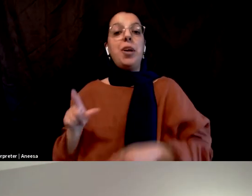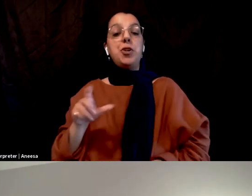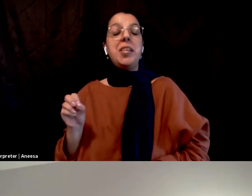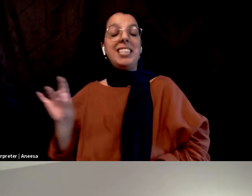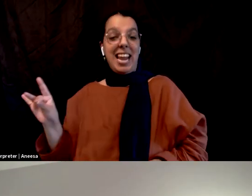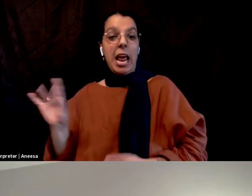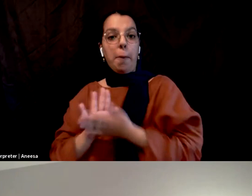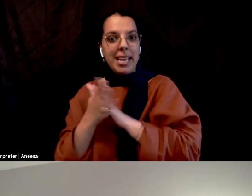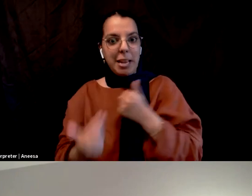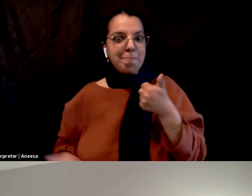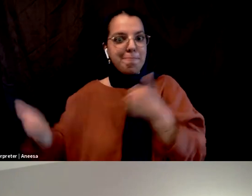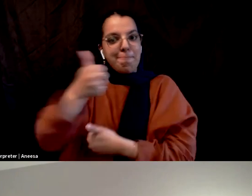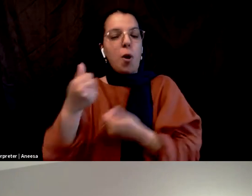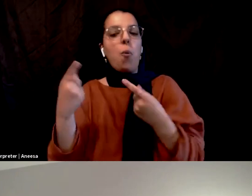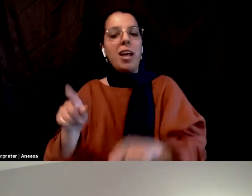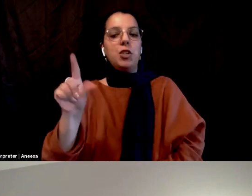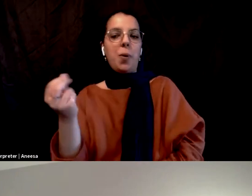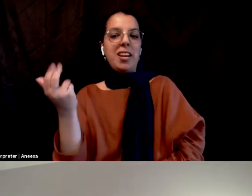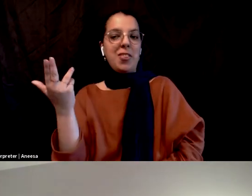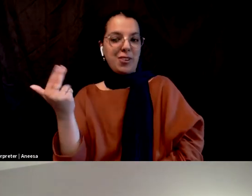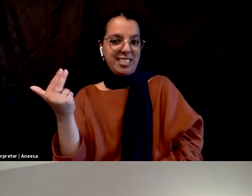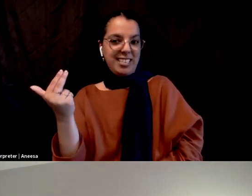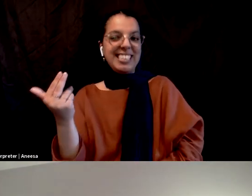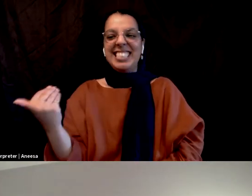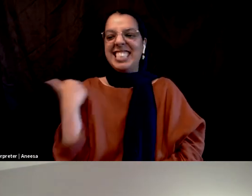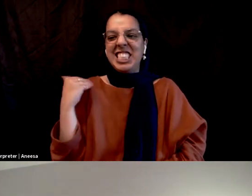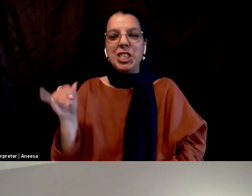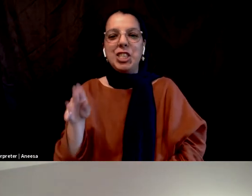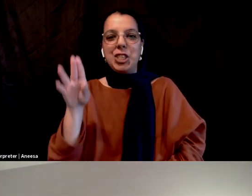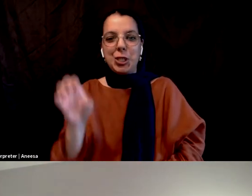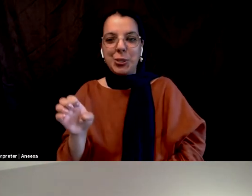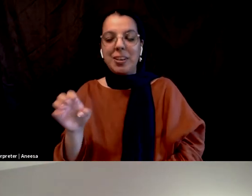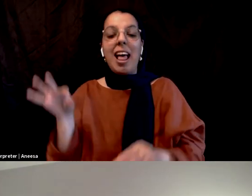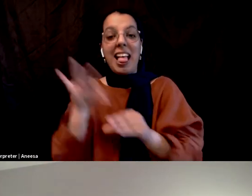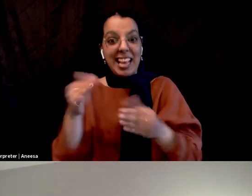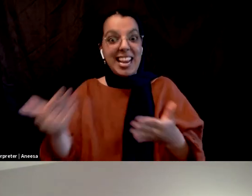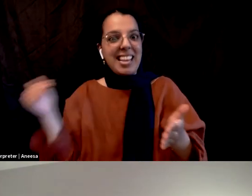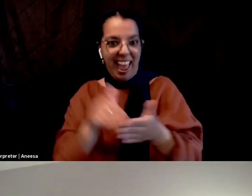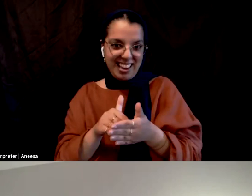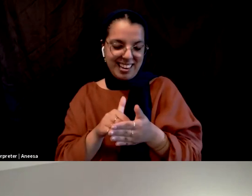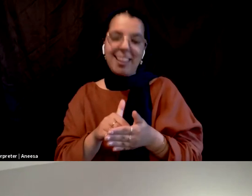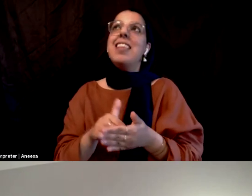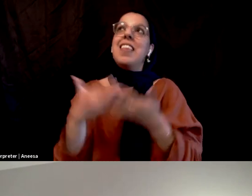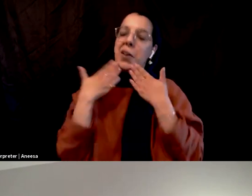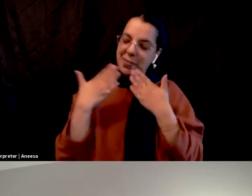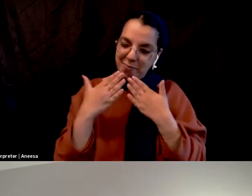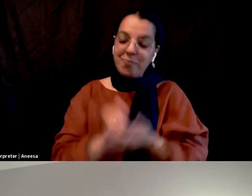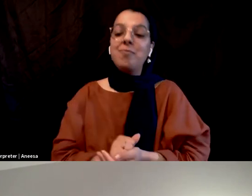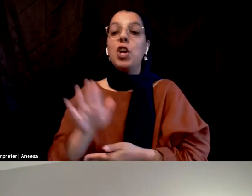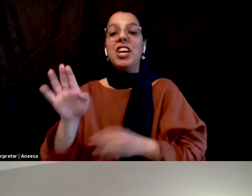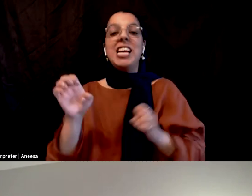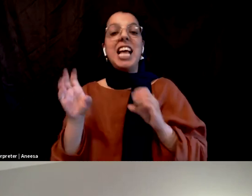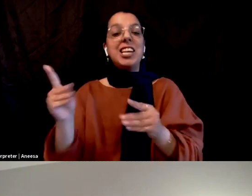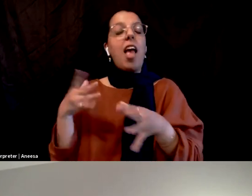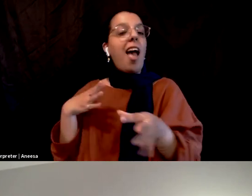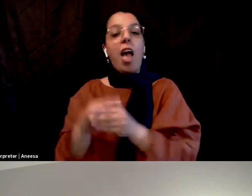in 2013. And just this past June was thankfully reelected. Her educational achievements